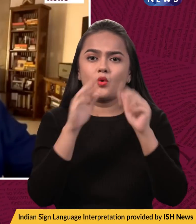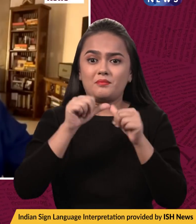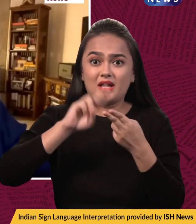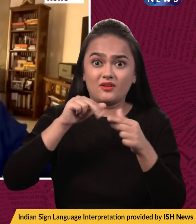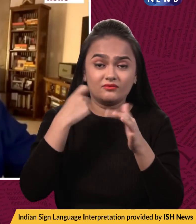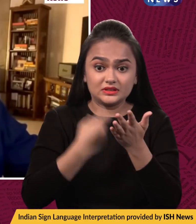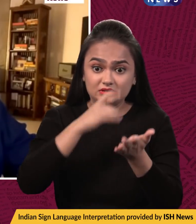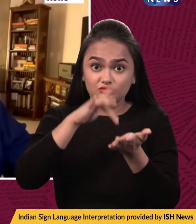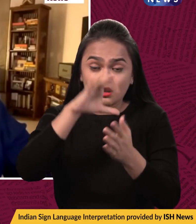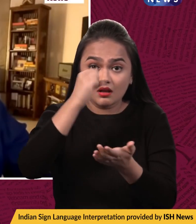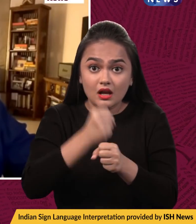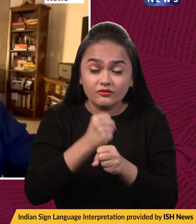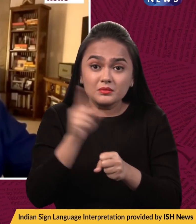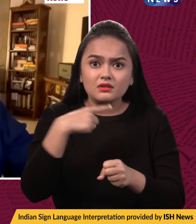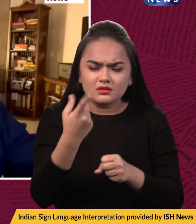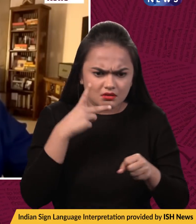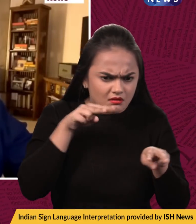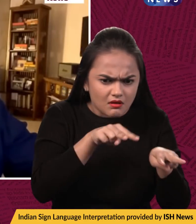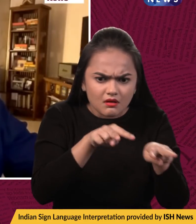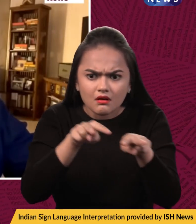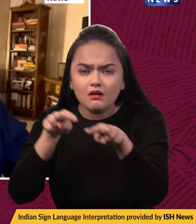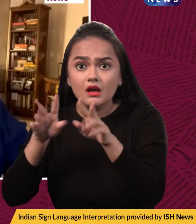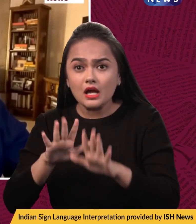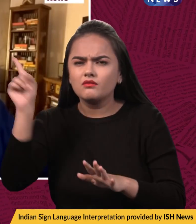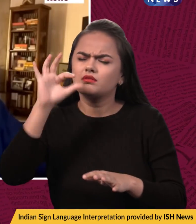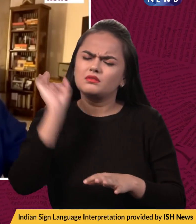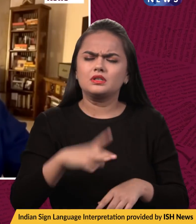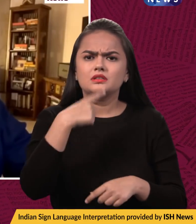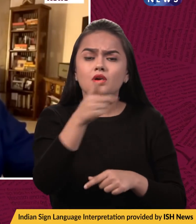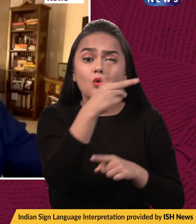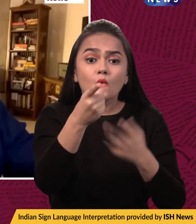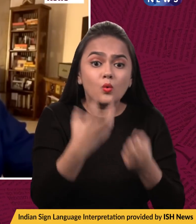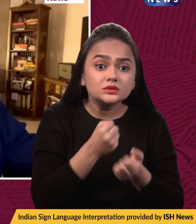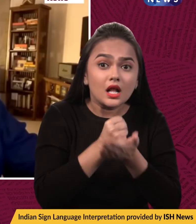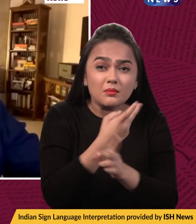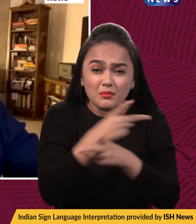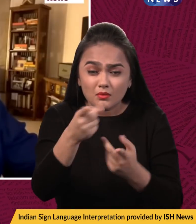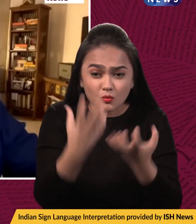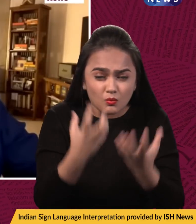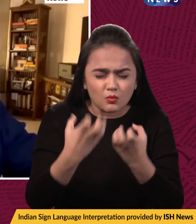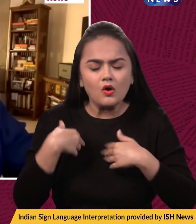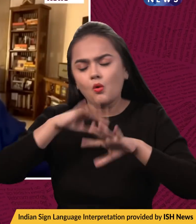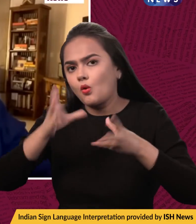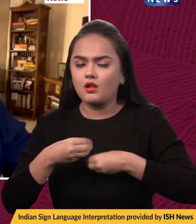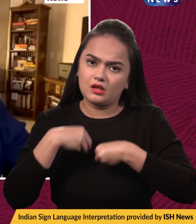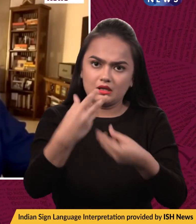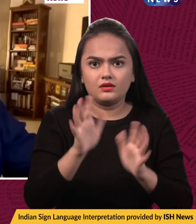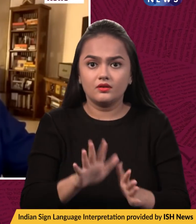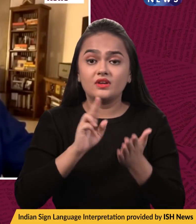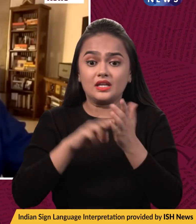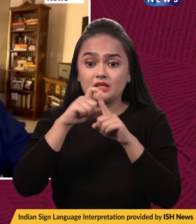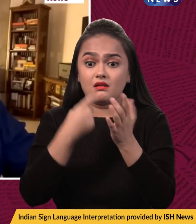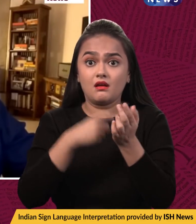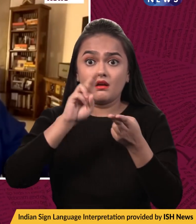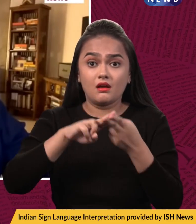of the central government is closely monitoring the situation and has assured all possible assistance to the state government if necessary. The National